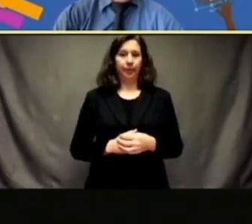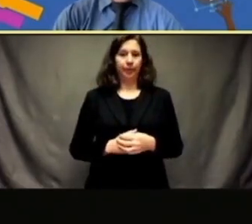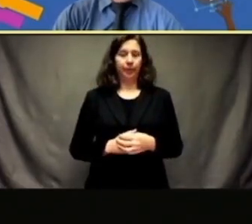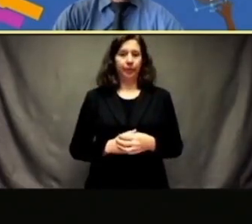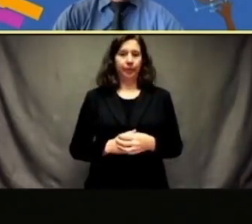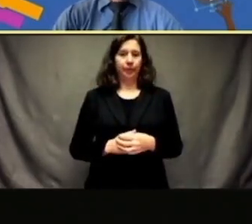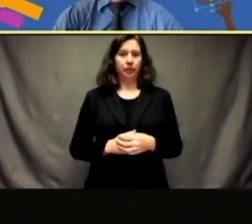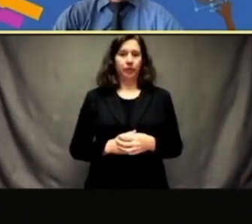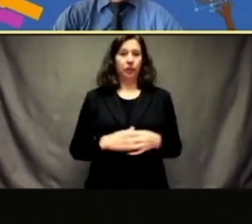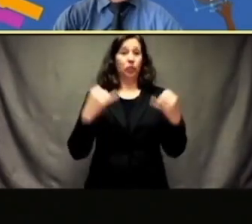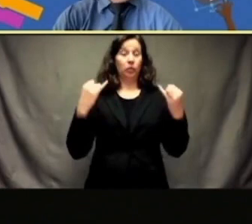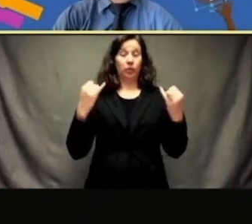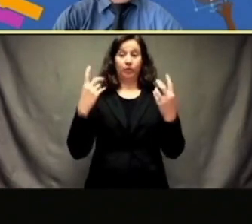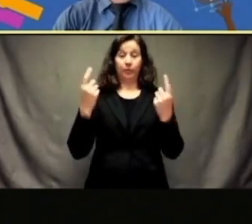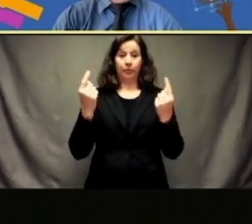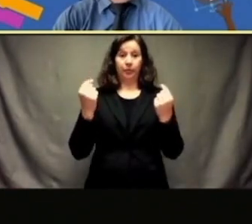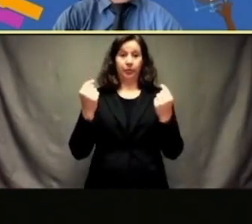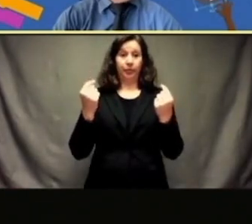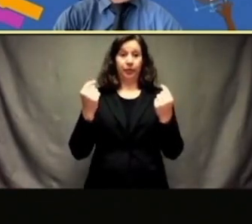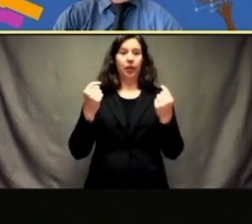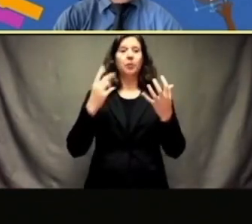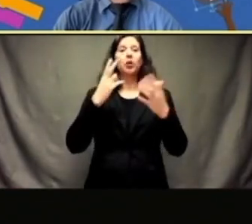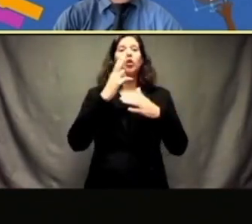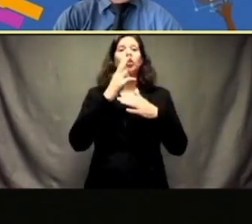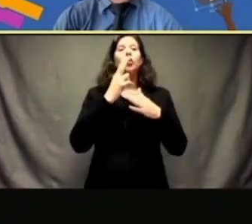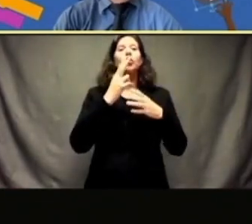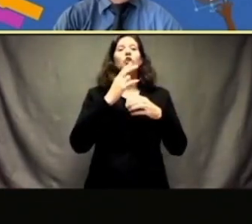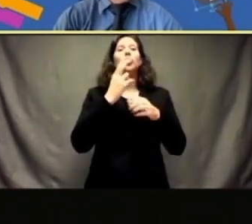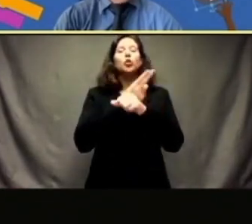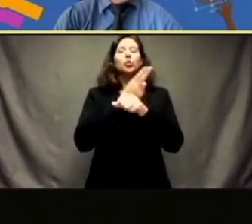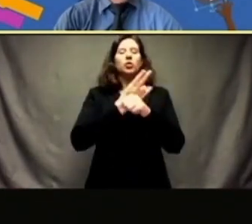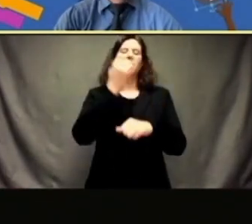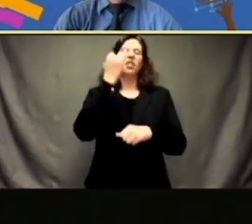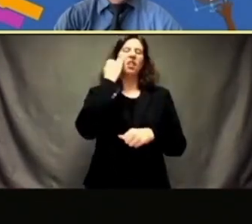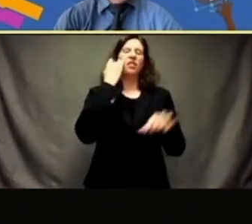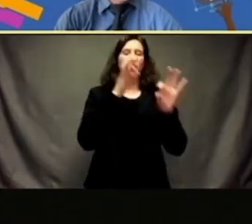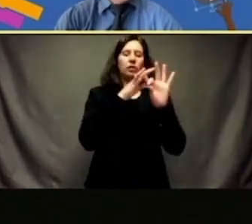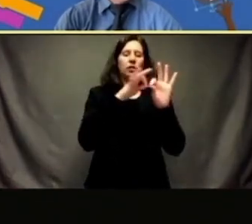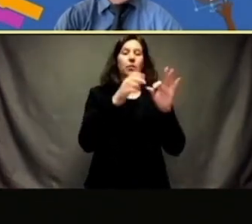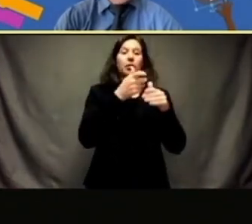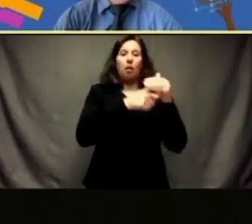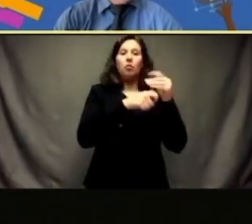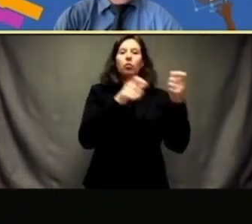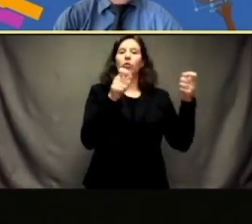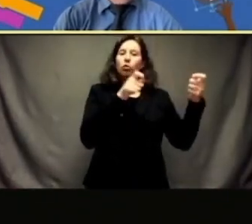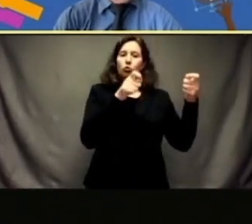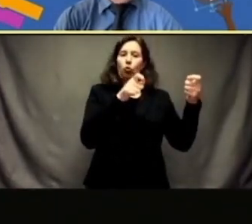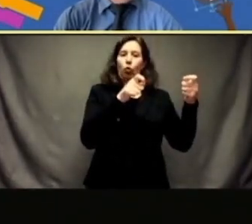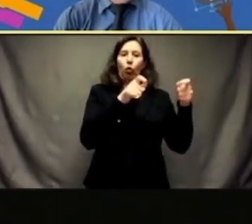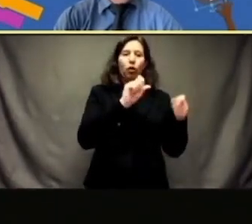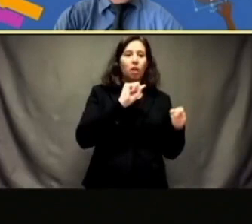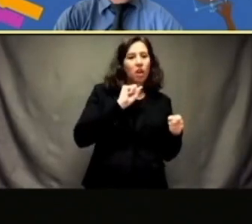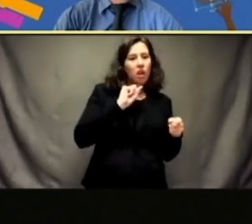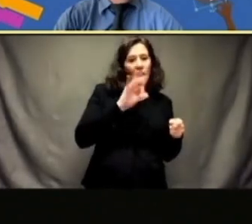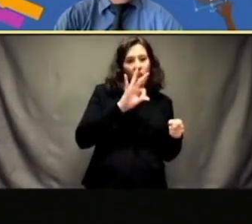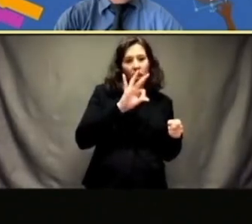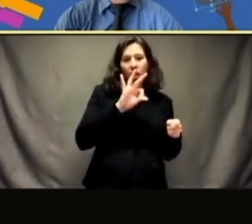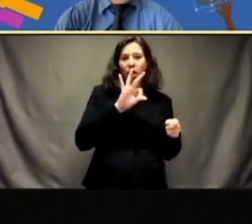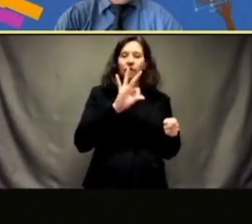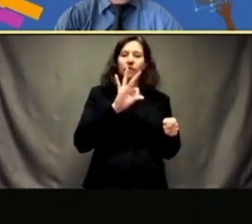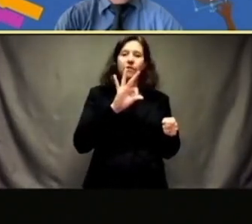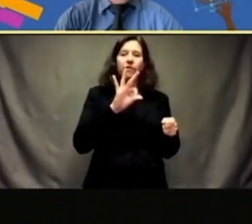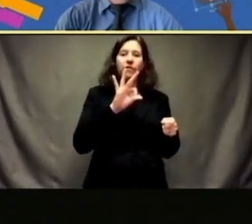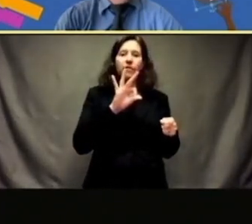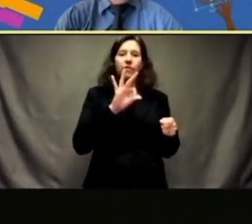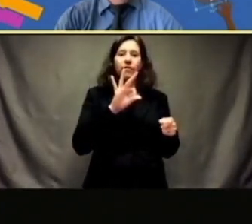So now what I'm going to do is I'm going to use some if statements on the control. And I'm going to put one